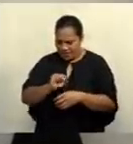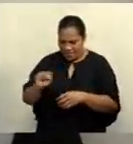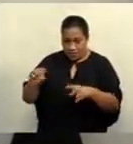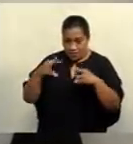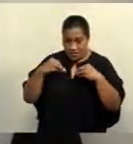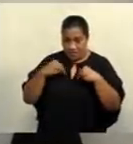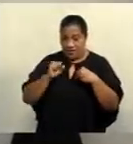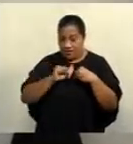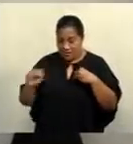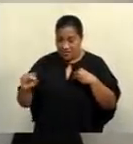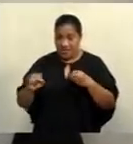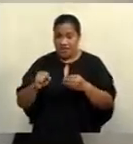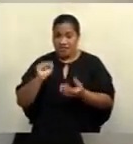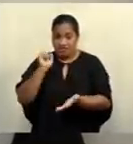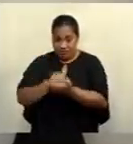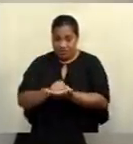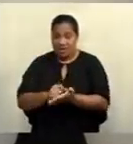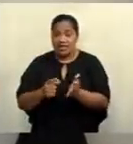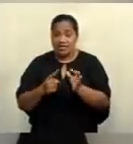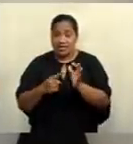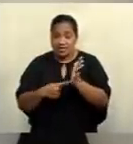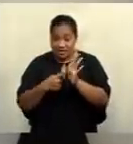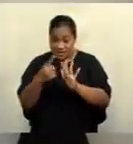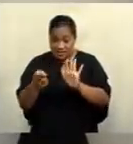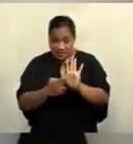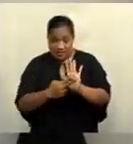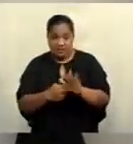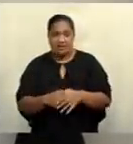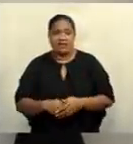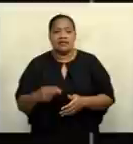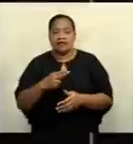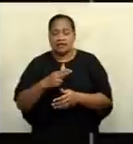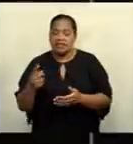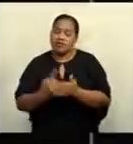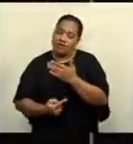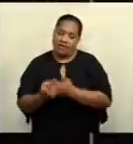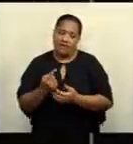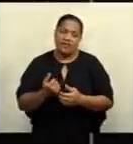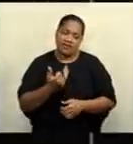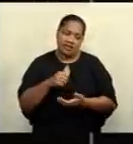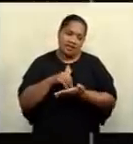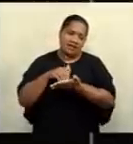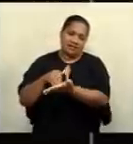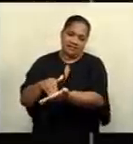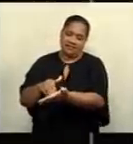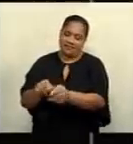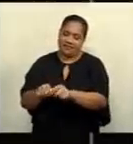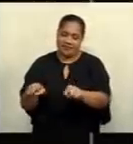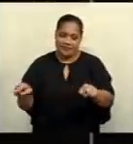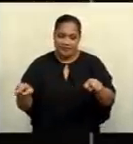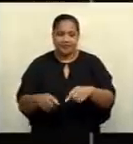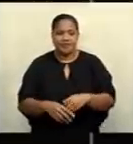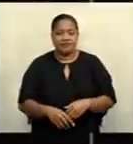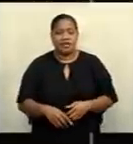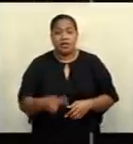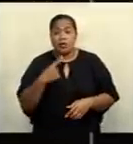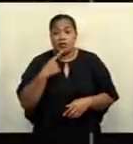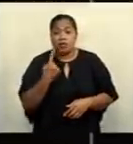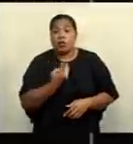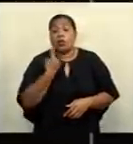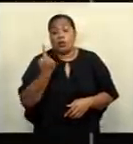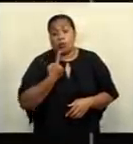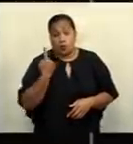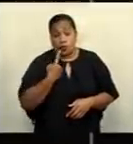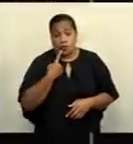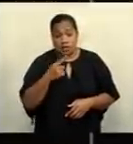individuals from FRCS and using their BRN and went ahead to assist them. Said Qayyum says those who claimed using more than